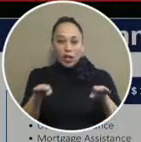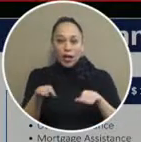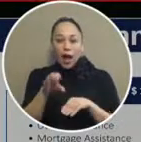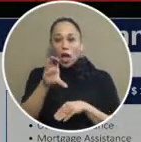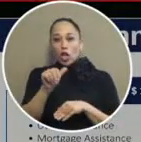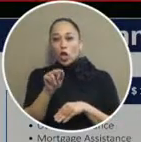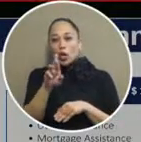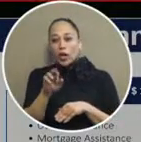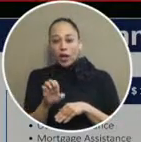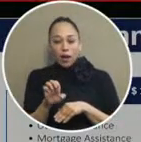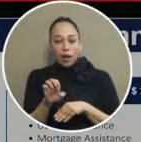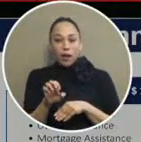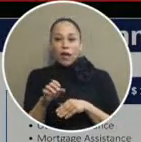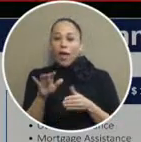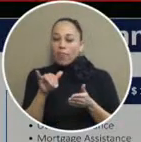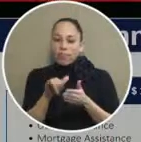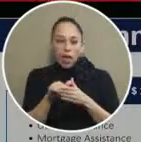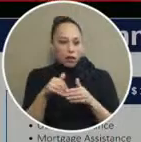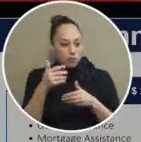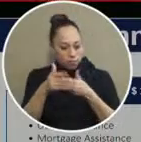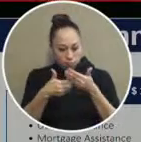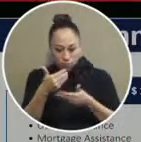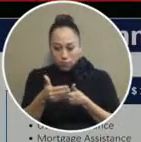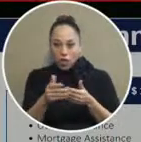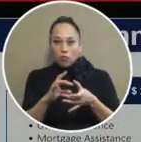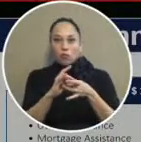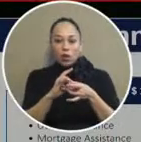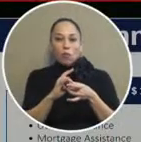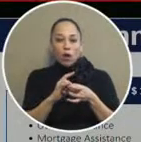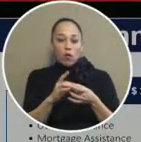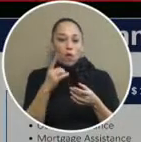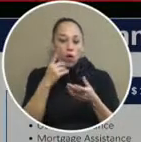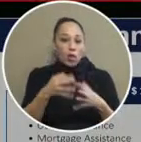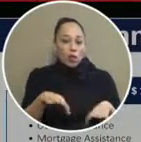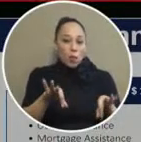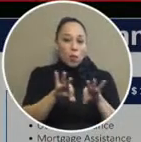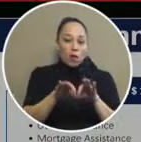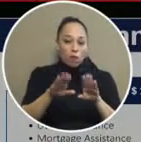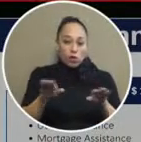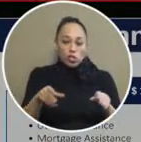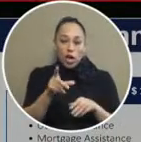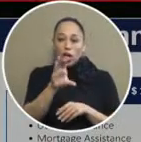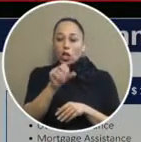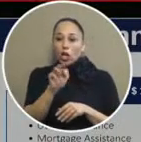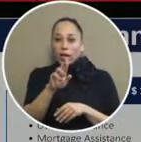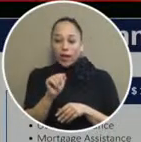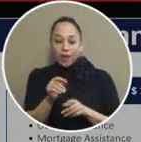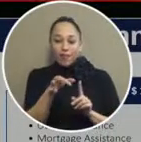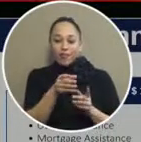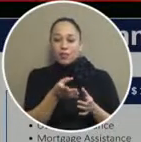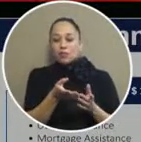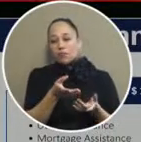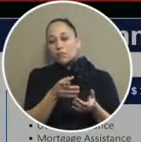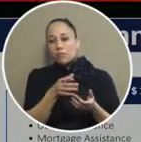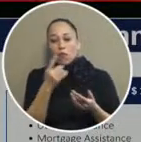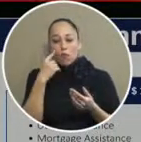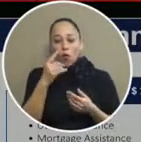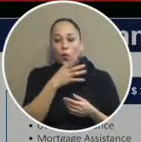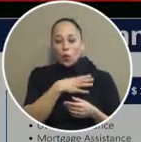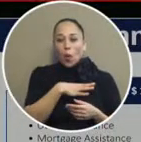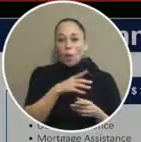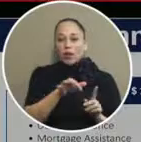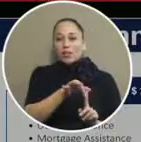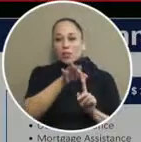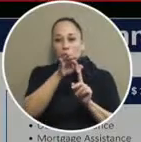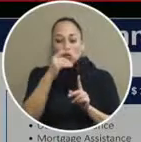at the last meeting very eloquently in terms of the importance of childcare and the role of women during this crisis. And